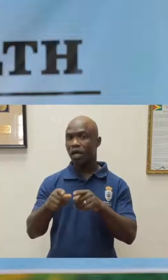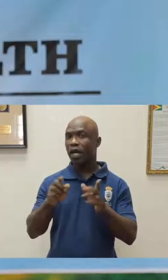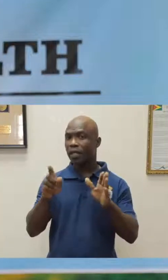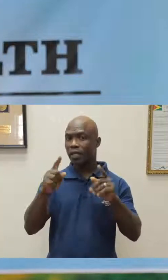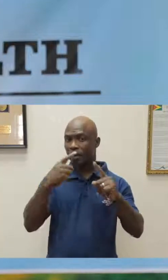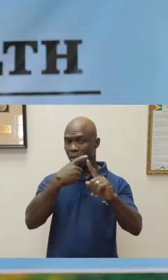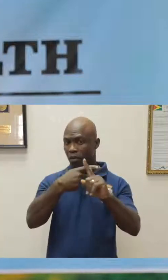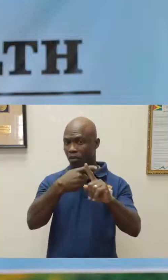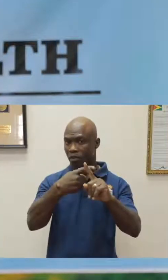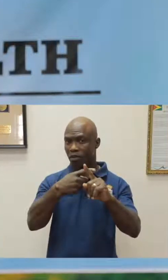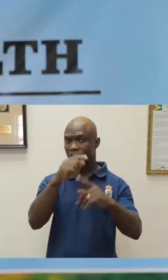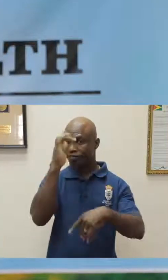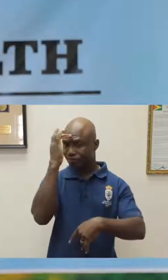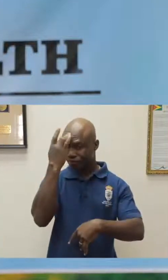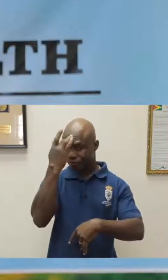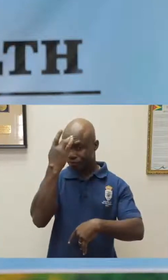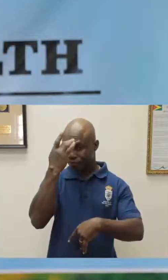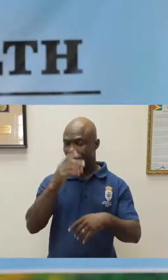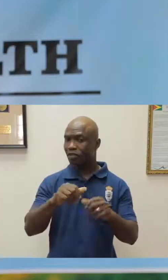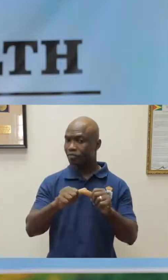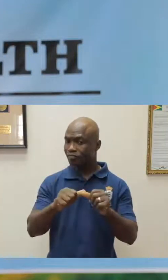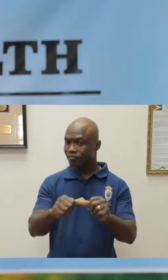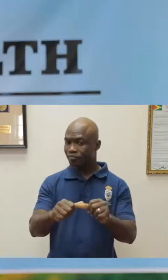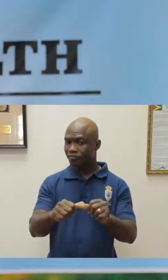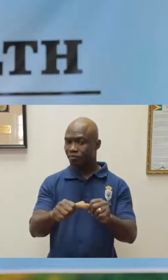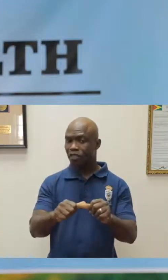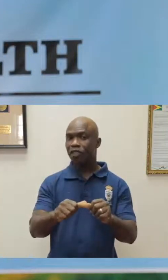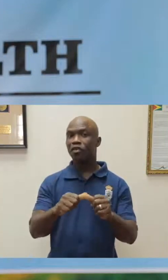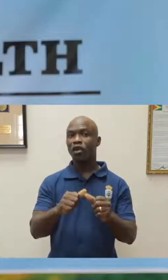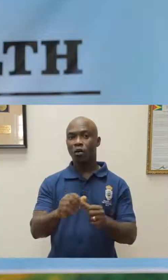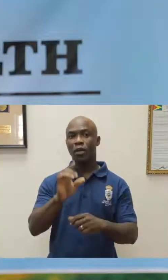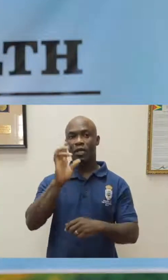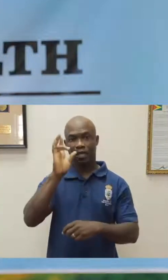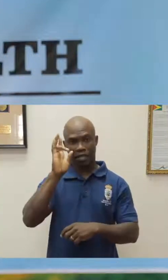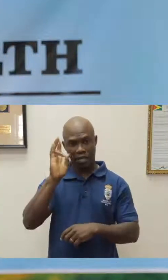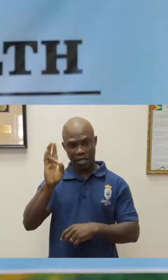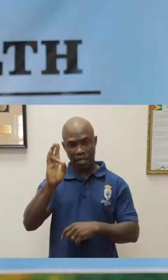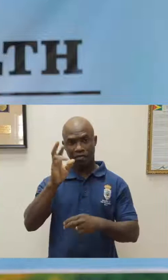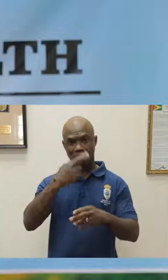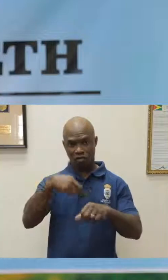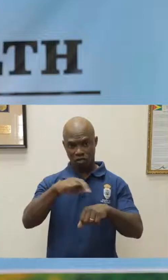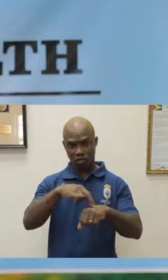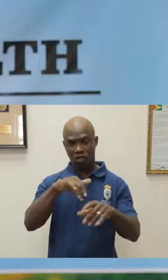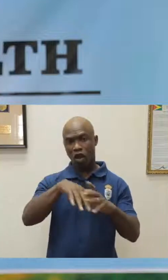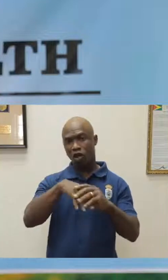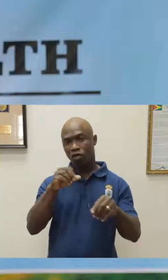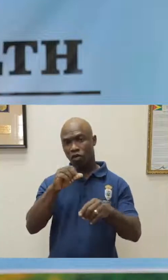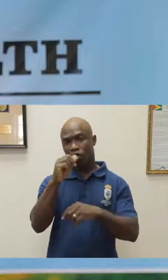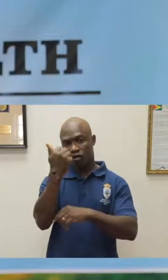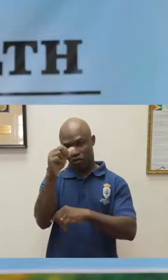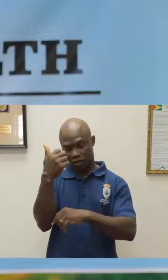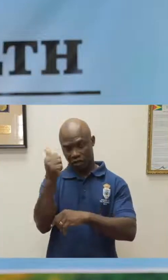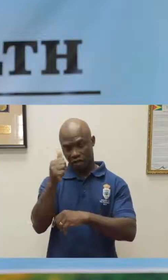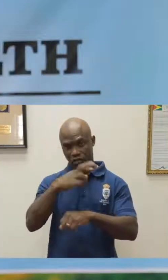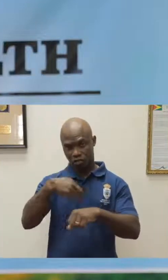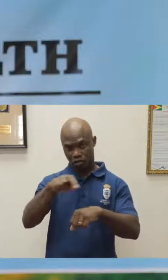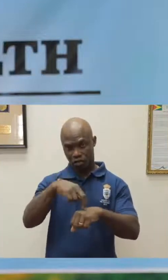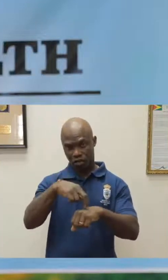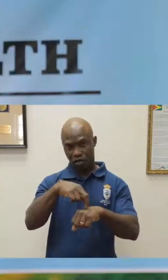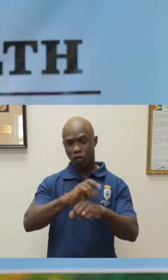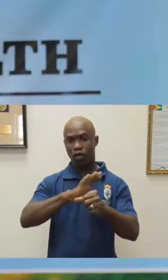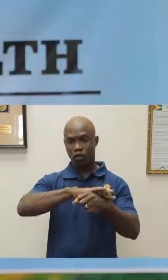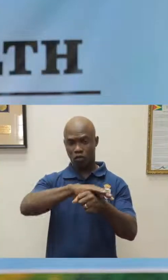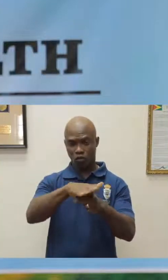positive cases, so we remain with 7 regions out of 10 with COVID-19